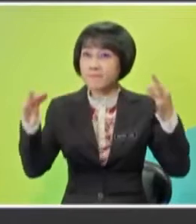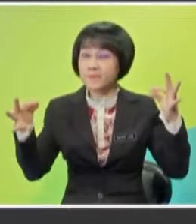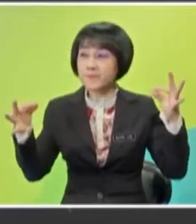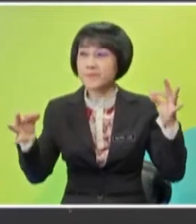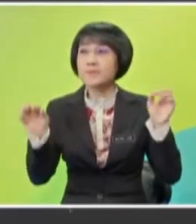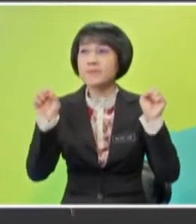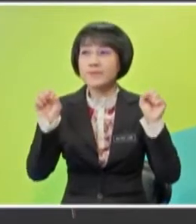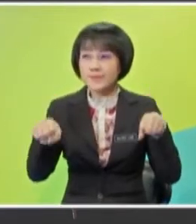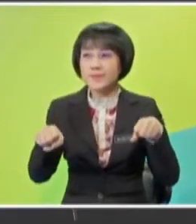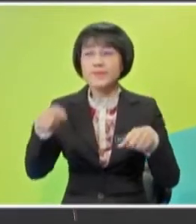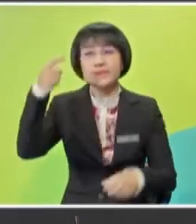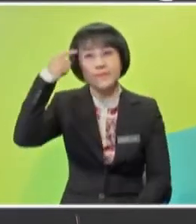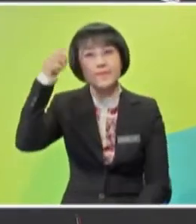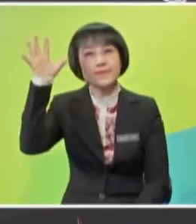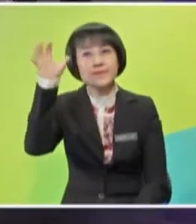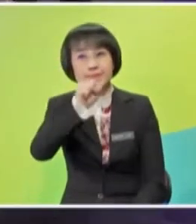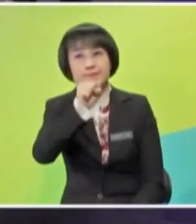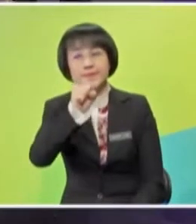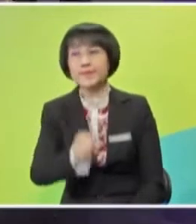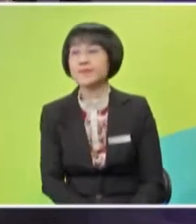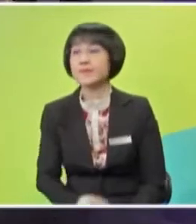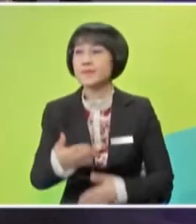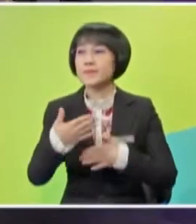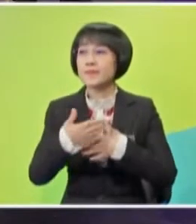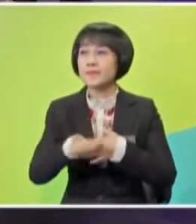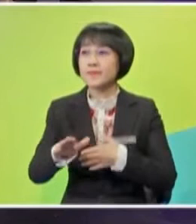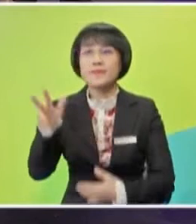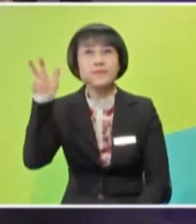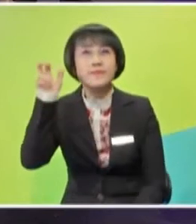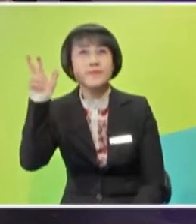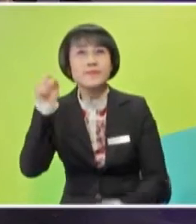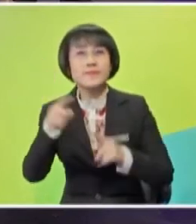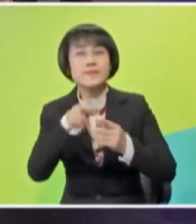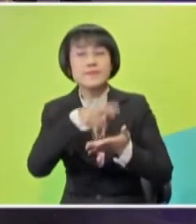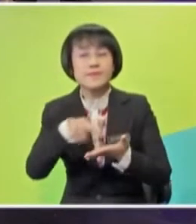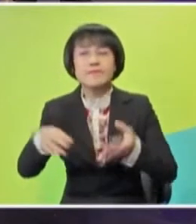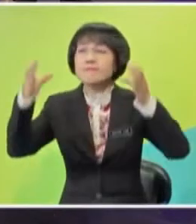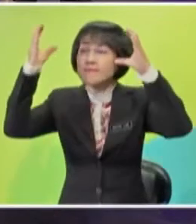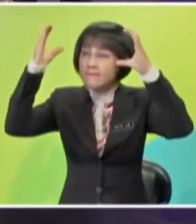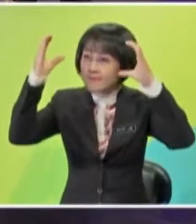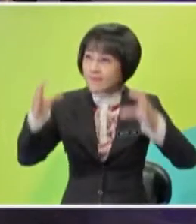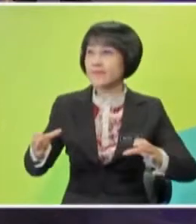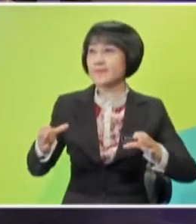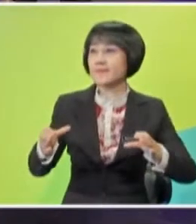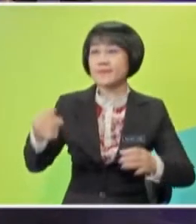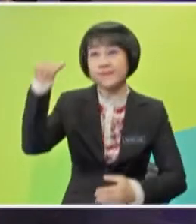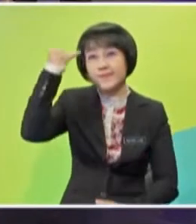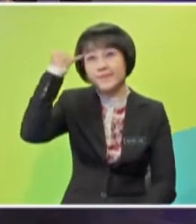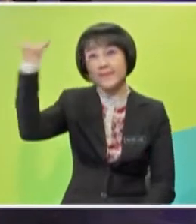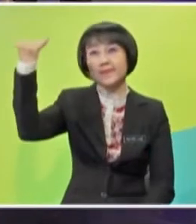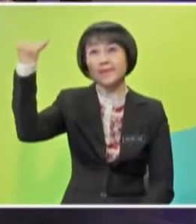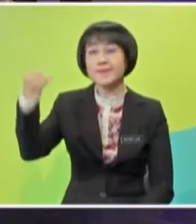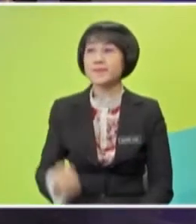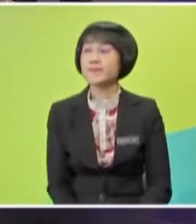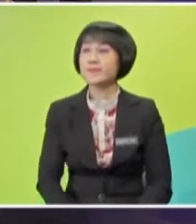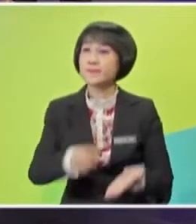can kind of like guess, but after listening Yes. to the recording, it's already confirming the idea. Okay,